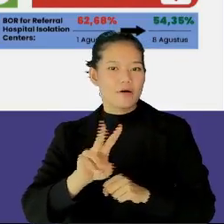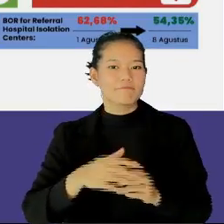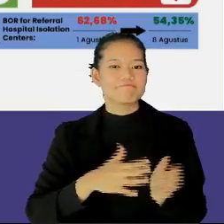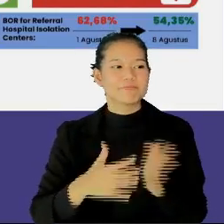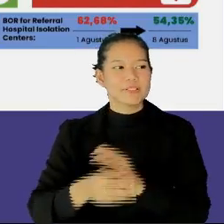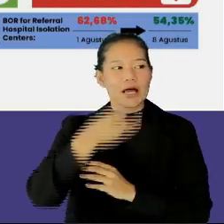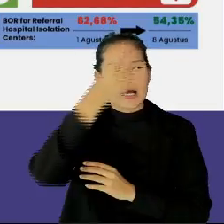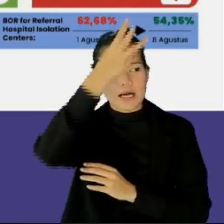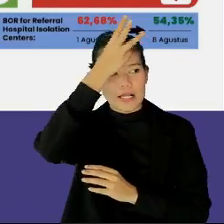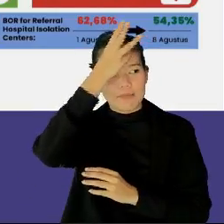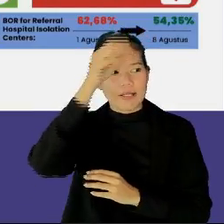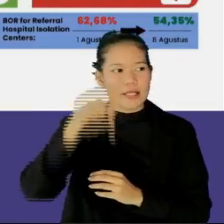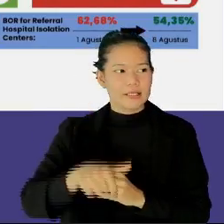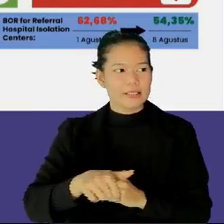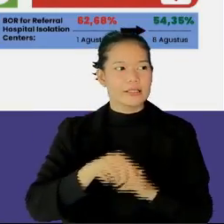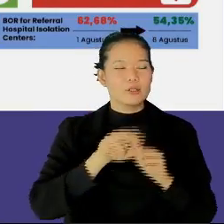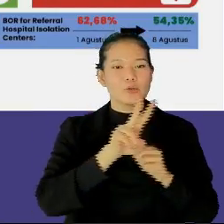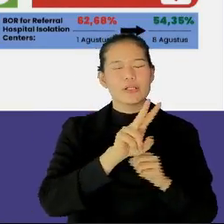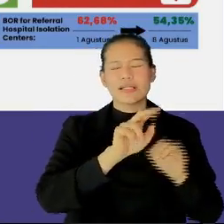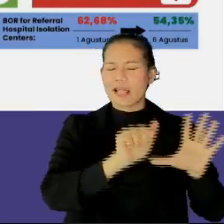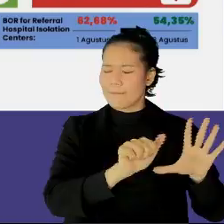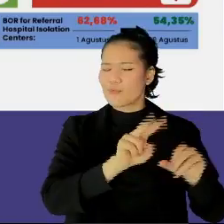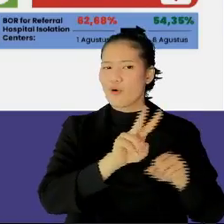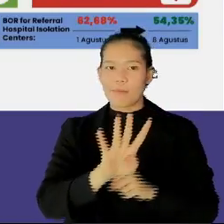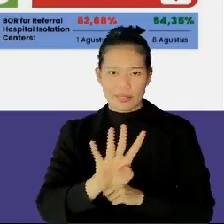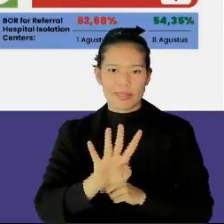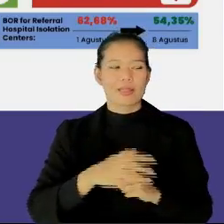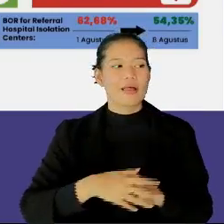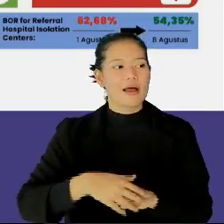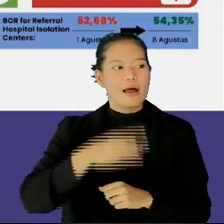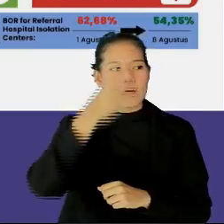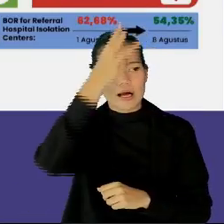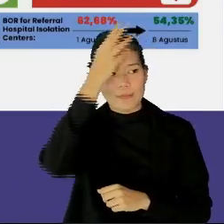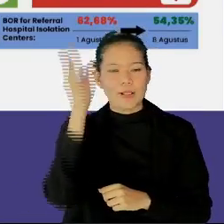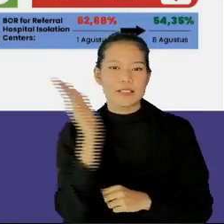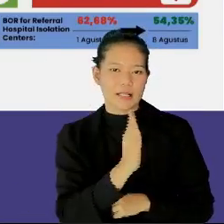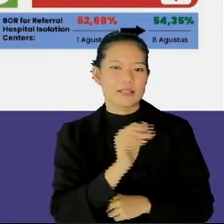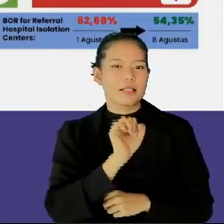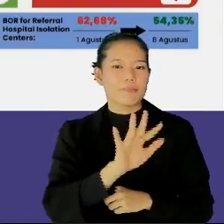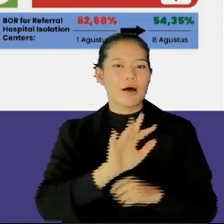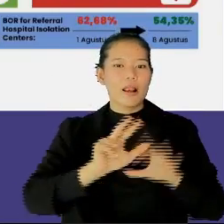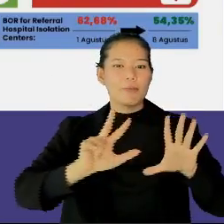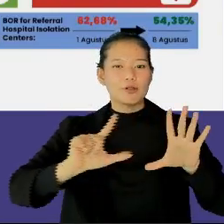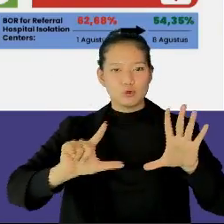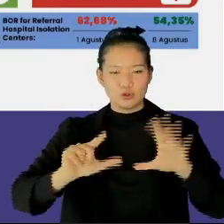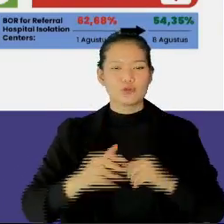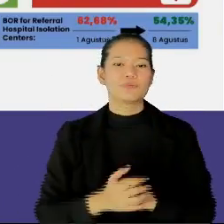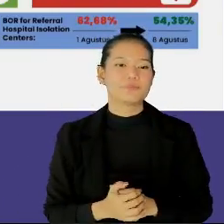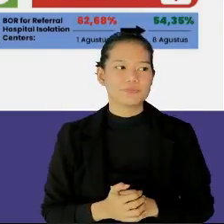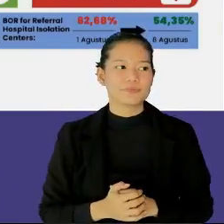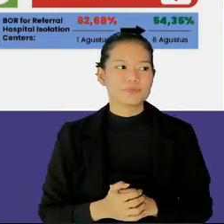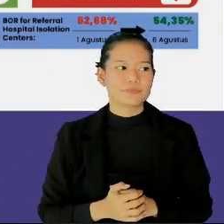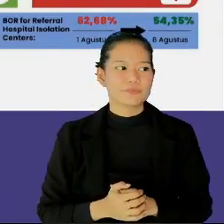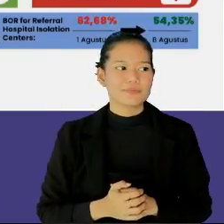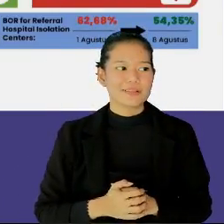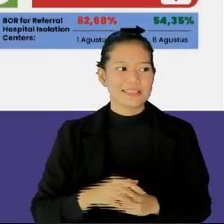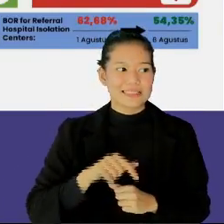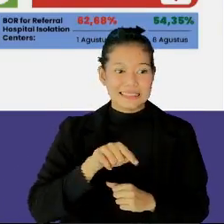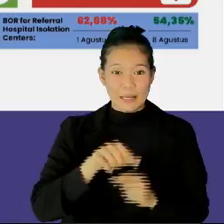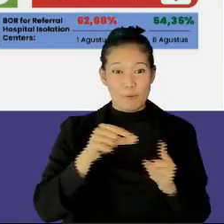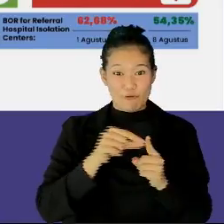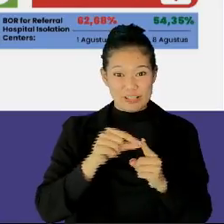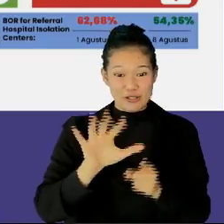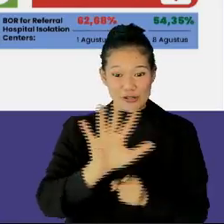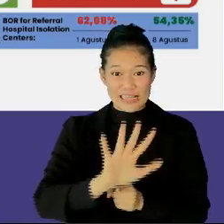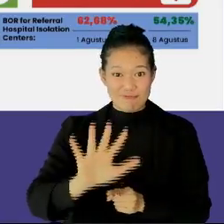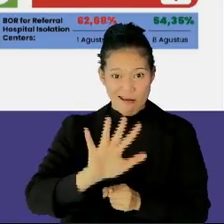adding 624, and then West Sumatra, adding 587. All of these